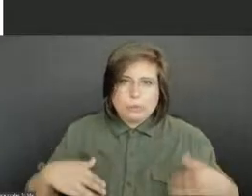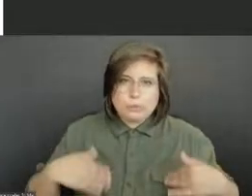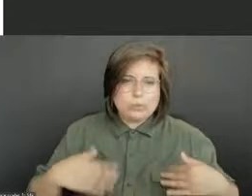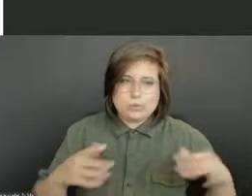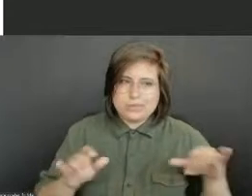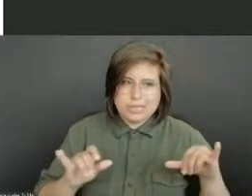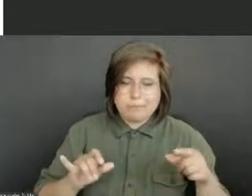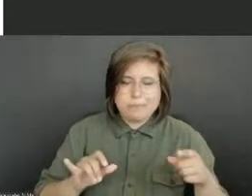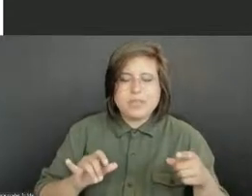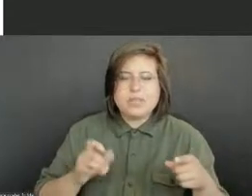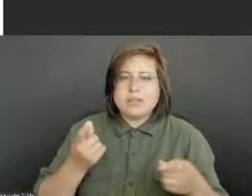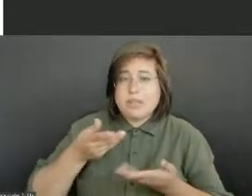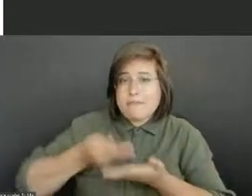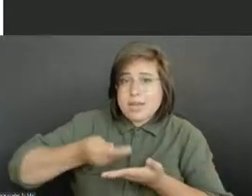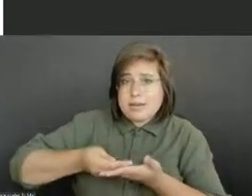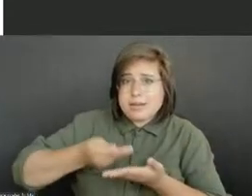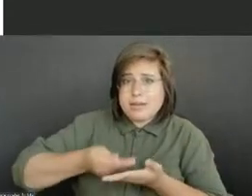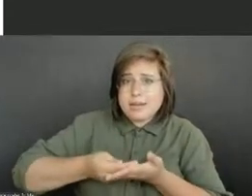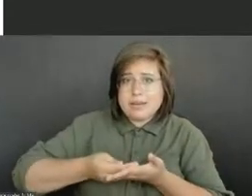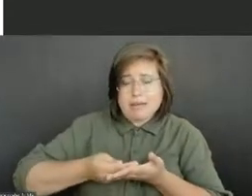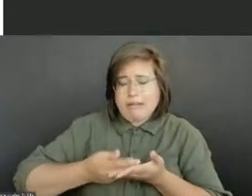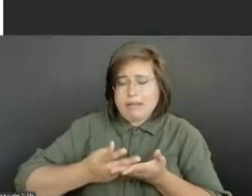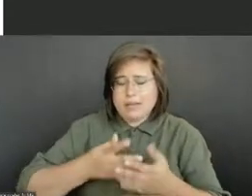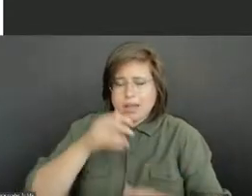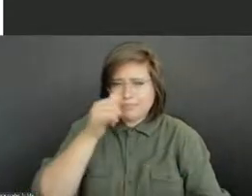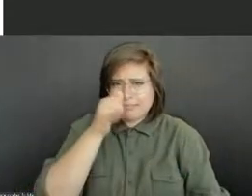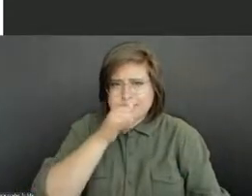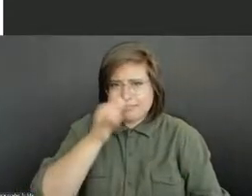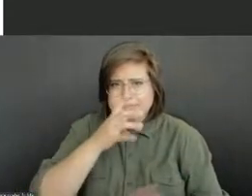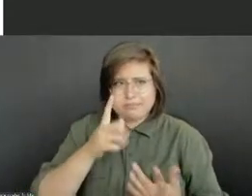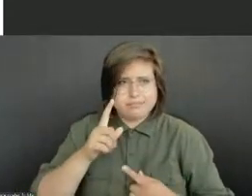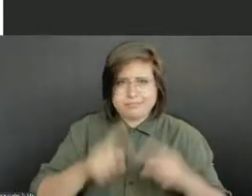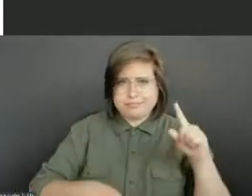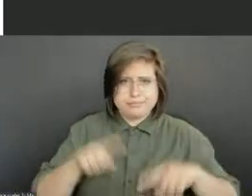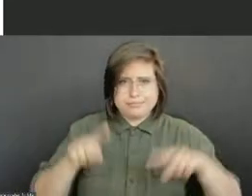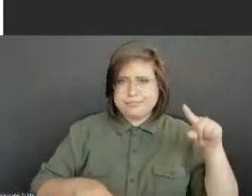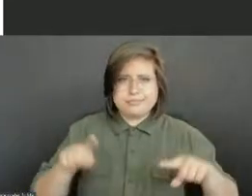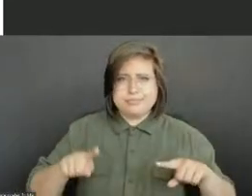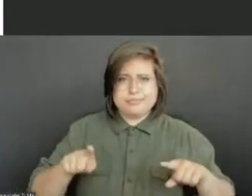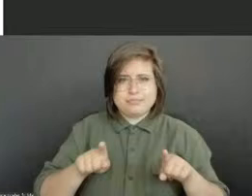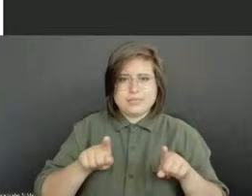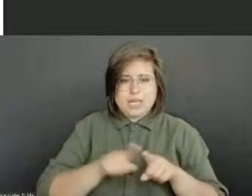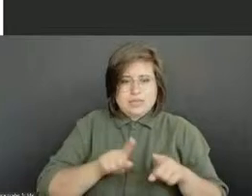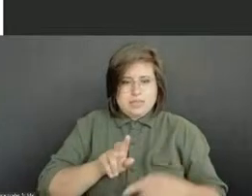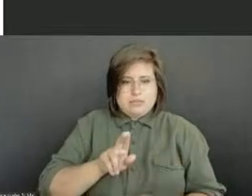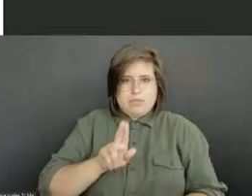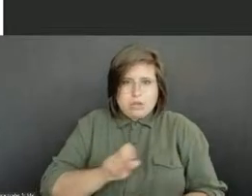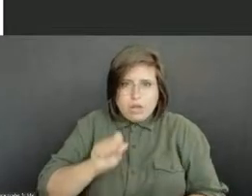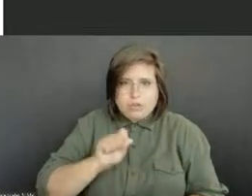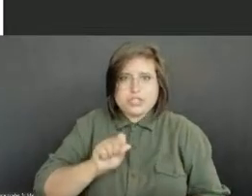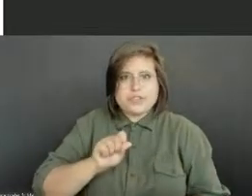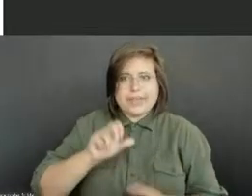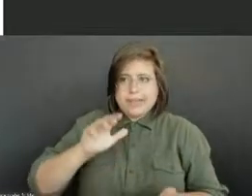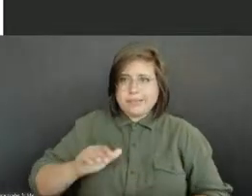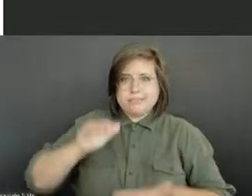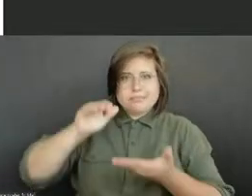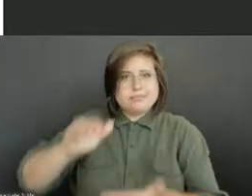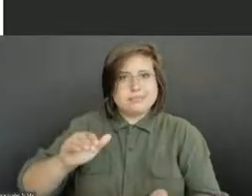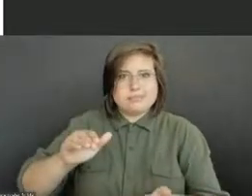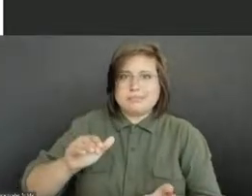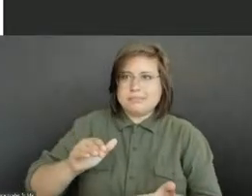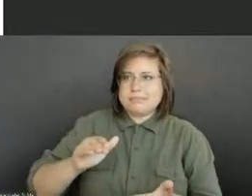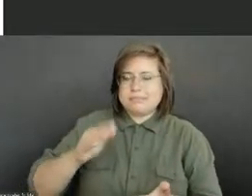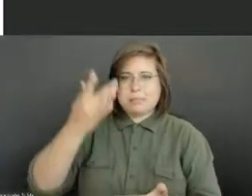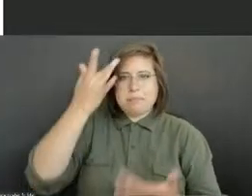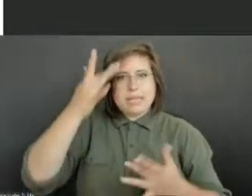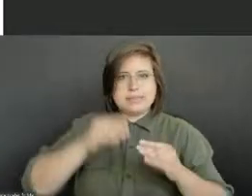inconsistent funding that we have allocated as a country for pandemic preparedness and response. So